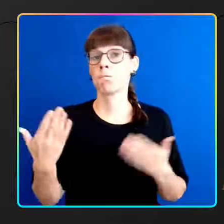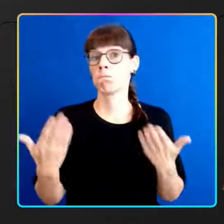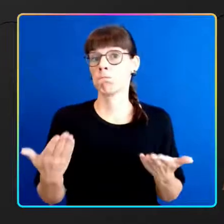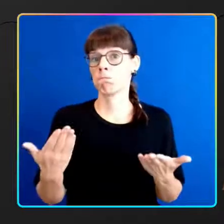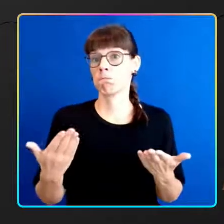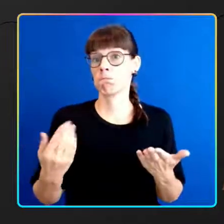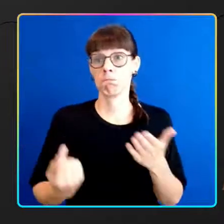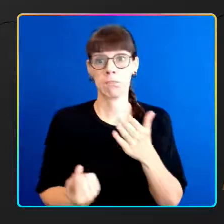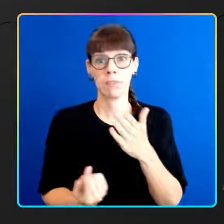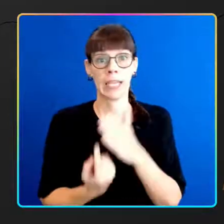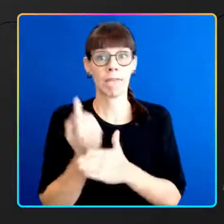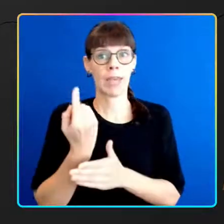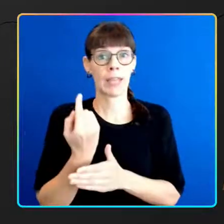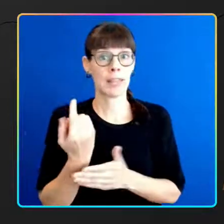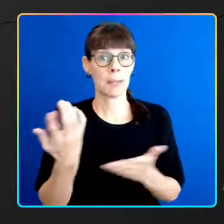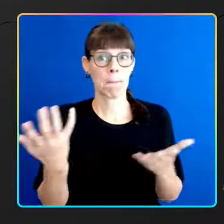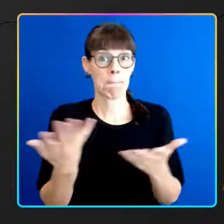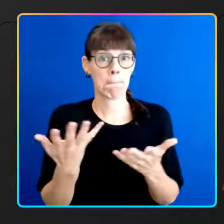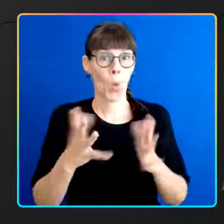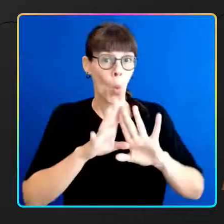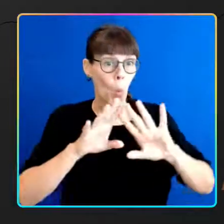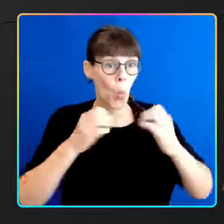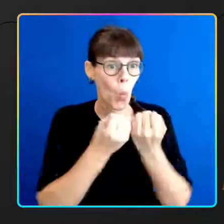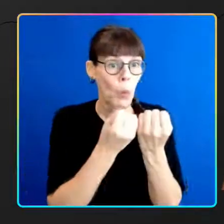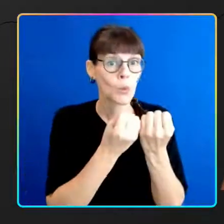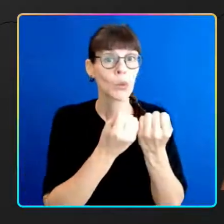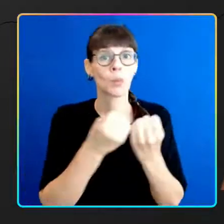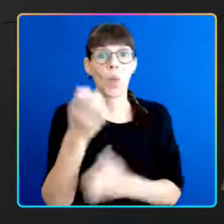event? Are you going to do workshops, or do you have talks?